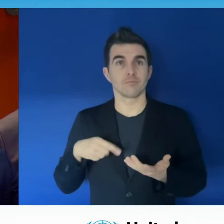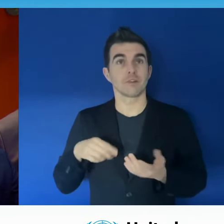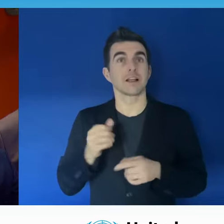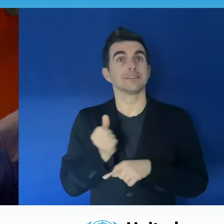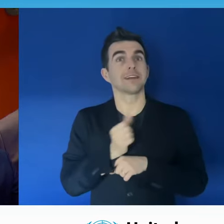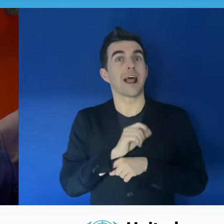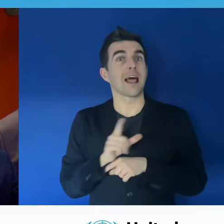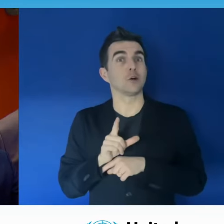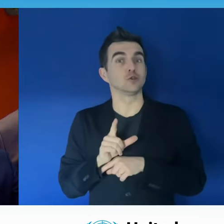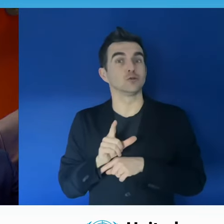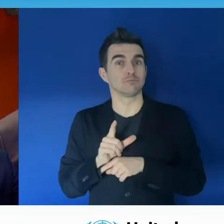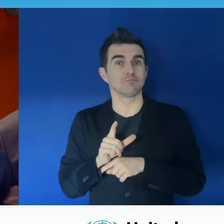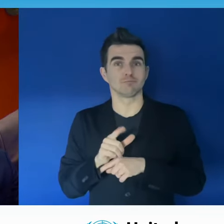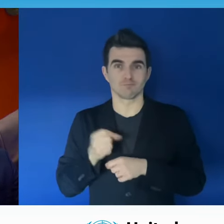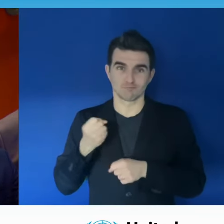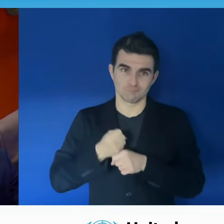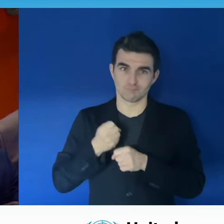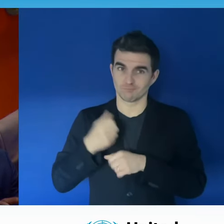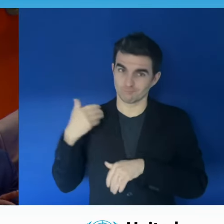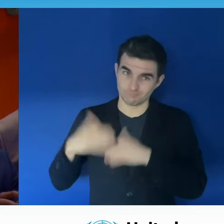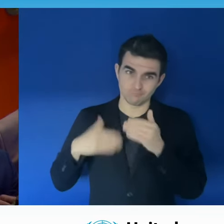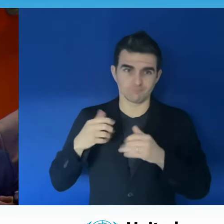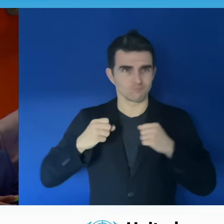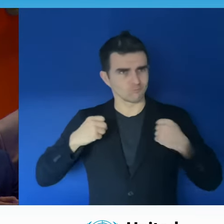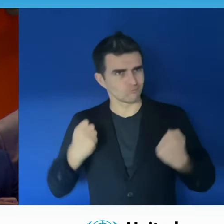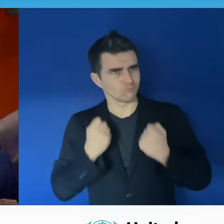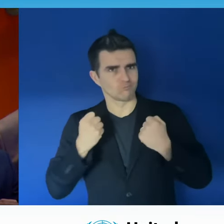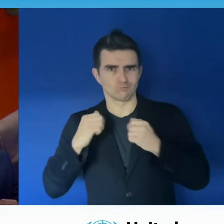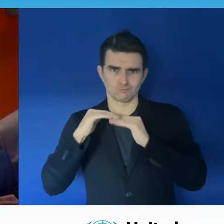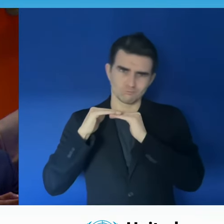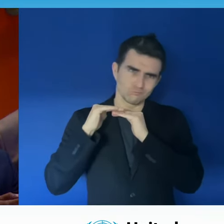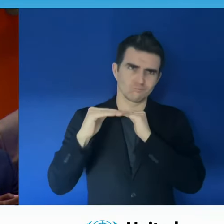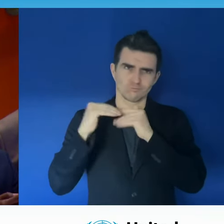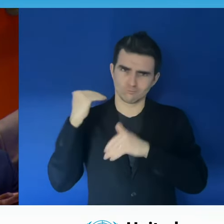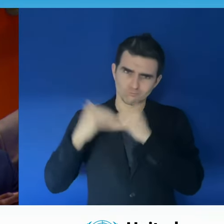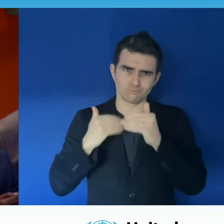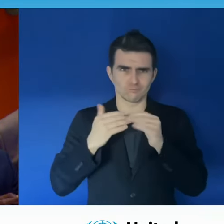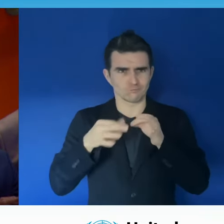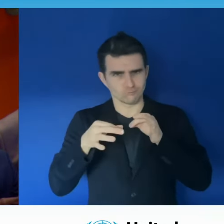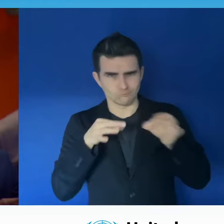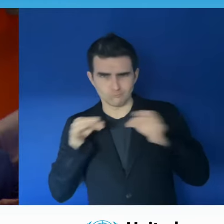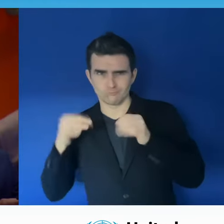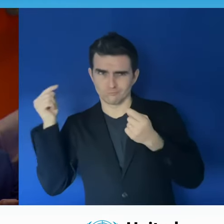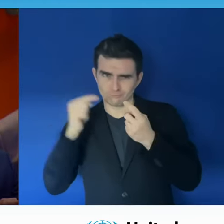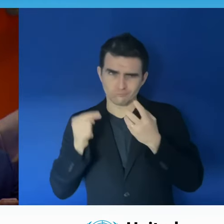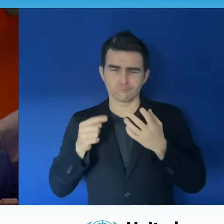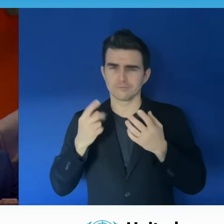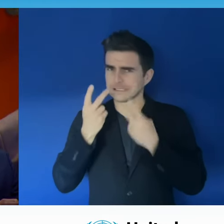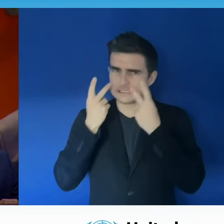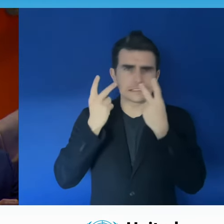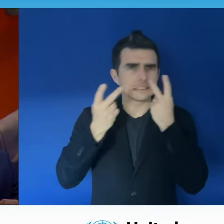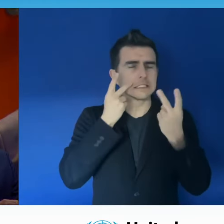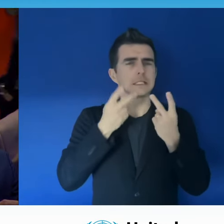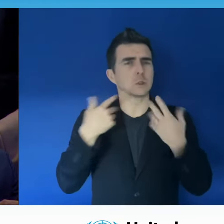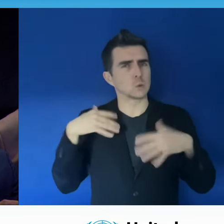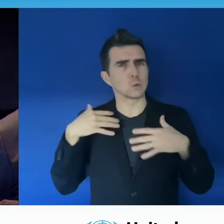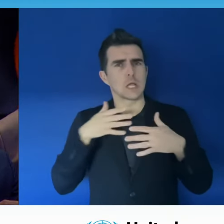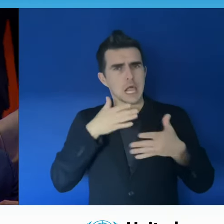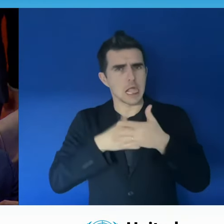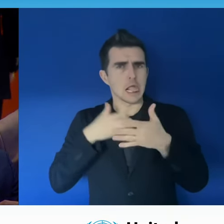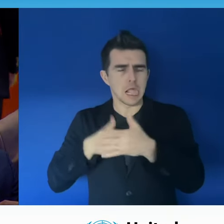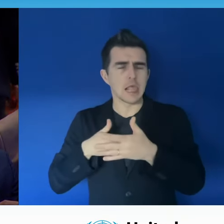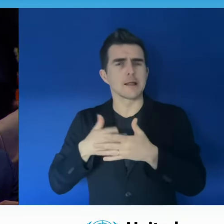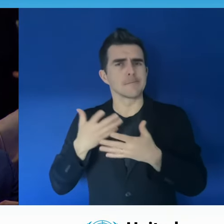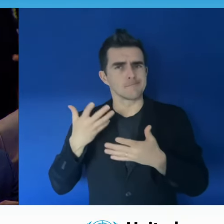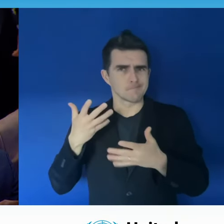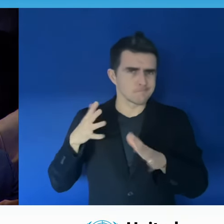in the United Nations Secretary General's report on youth, peace, and security, we have endeavored to transform these challenges into opportunities